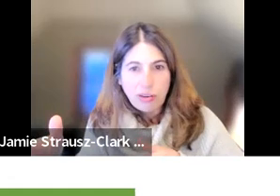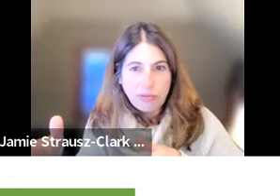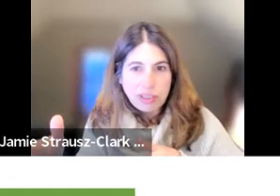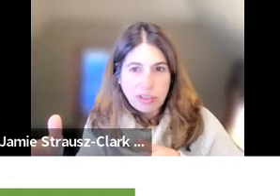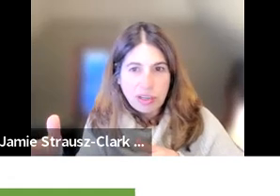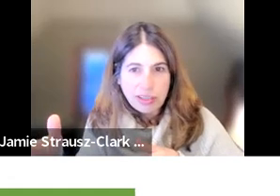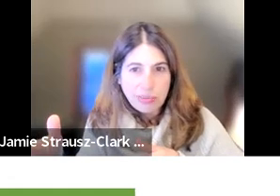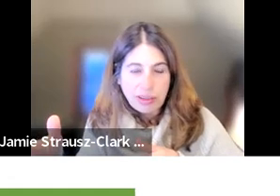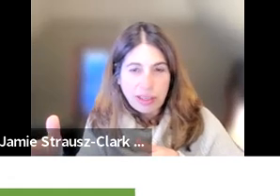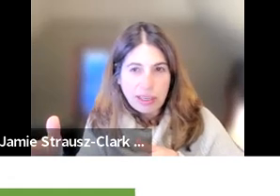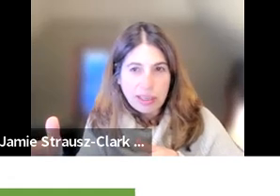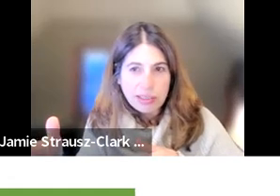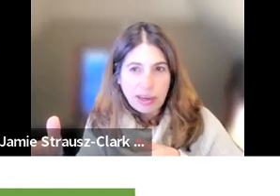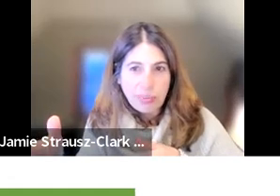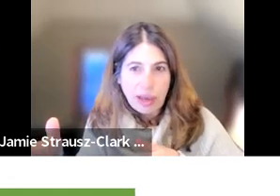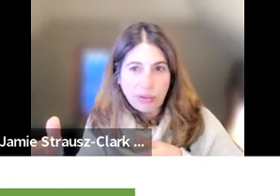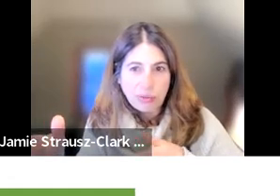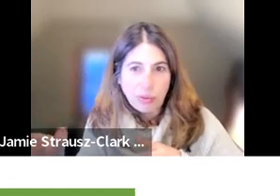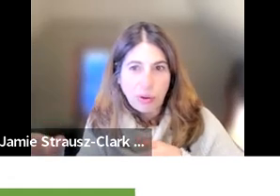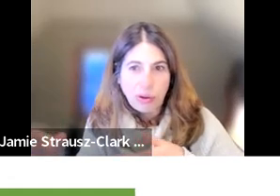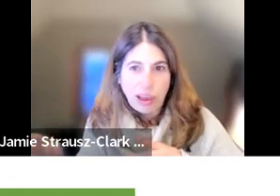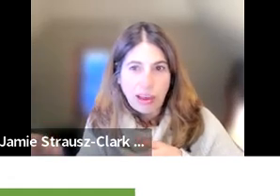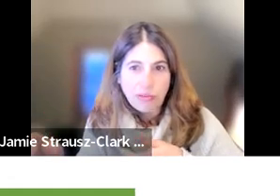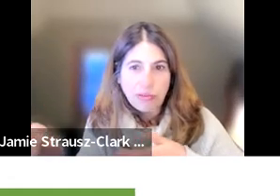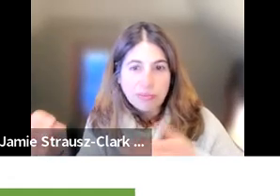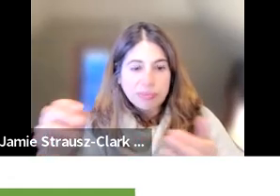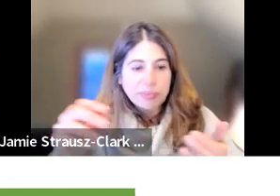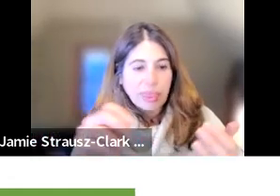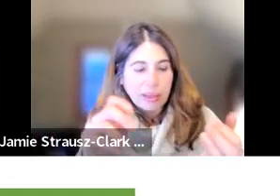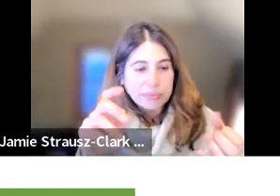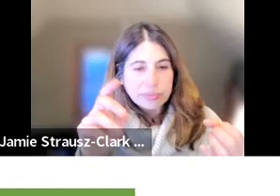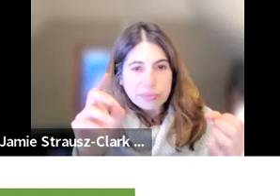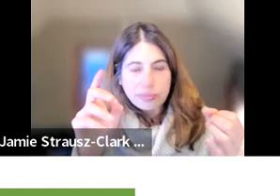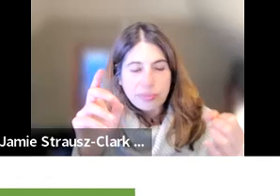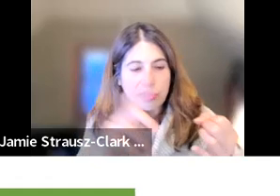assume that our conversation next month is about the role of